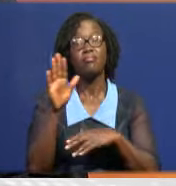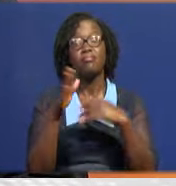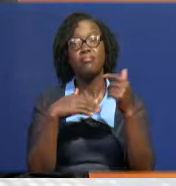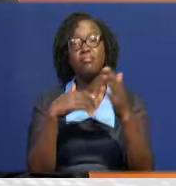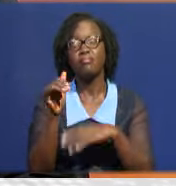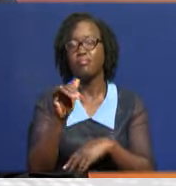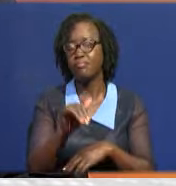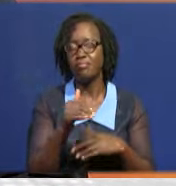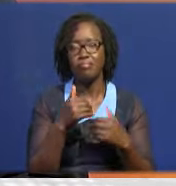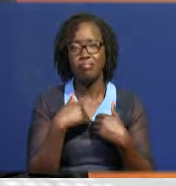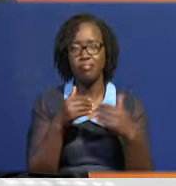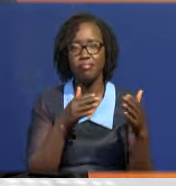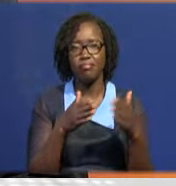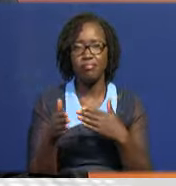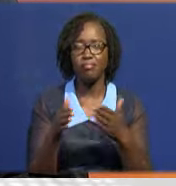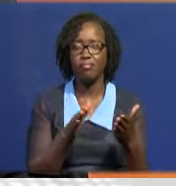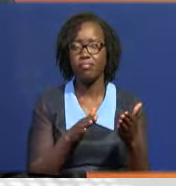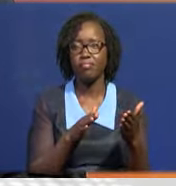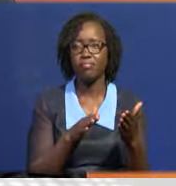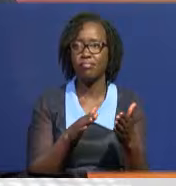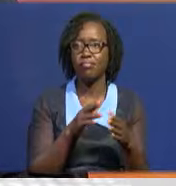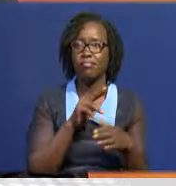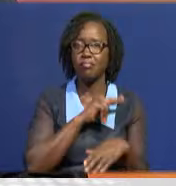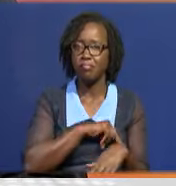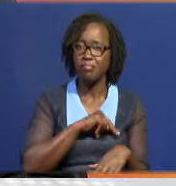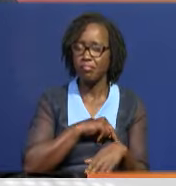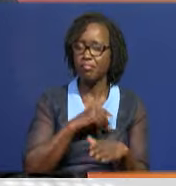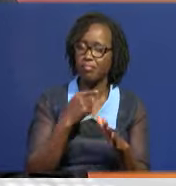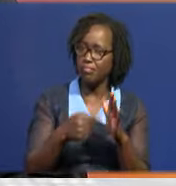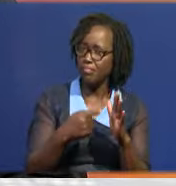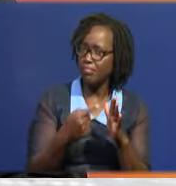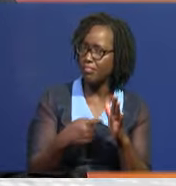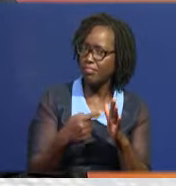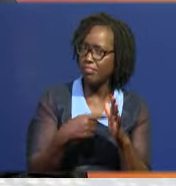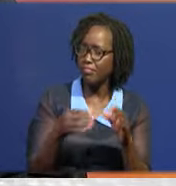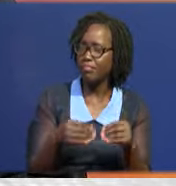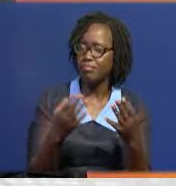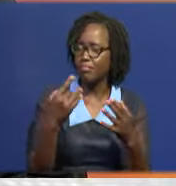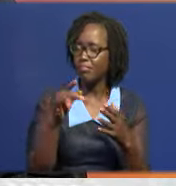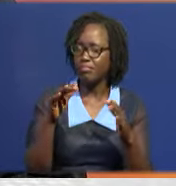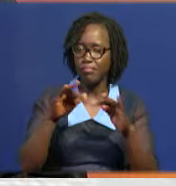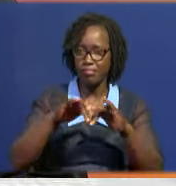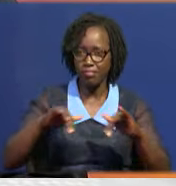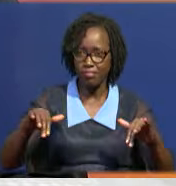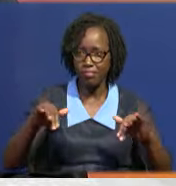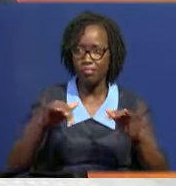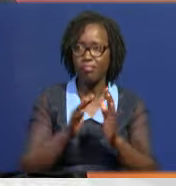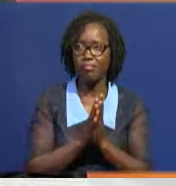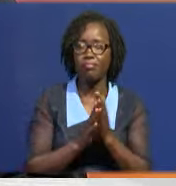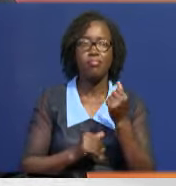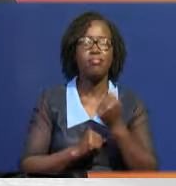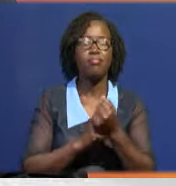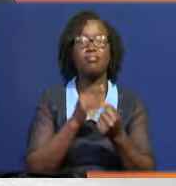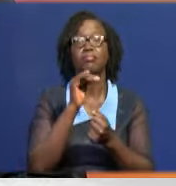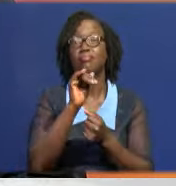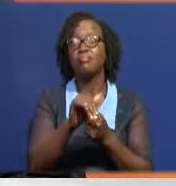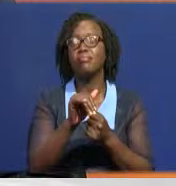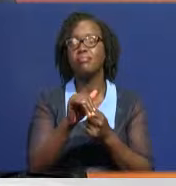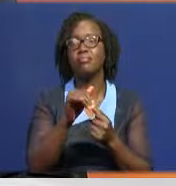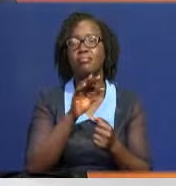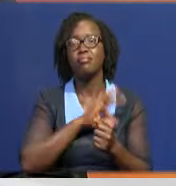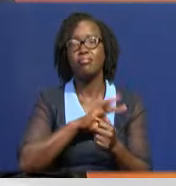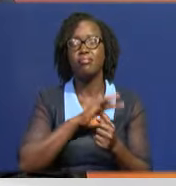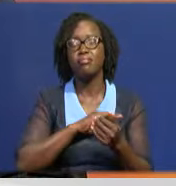indication that we have an opportunity to nurture this industry, give it the right space and impetus so that we can be able to reap